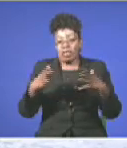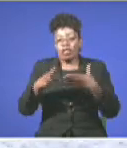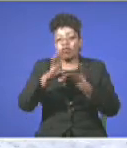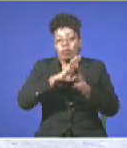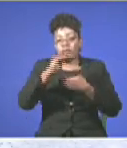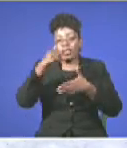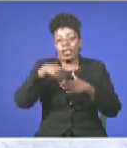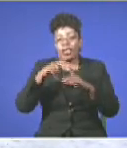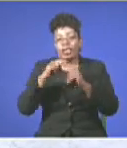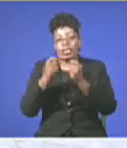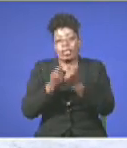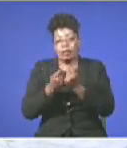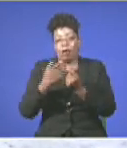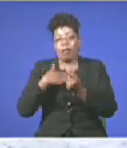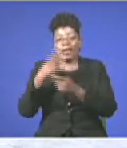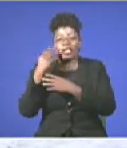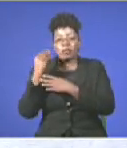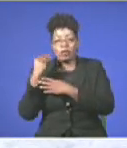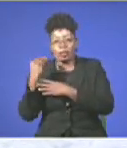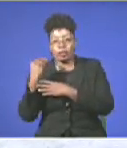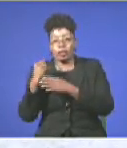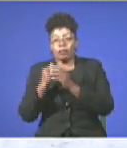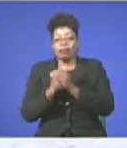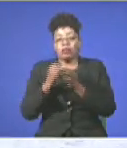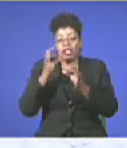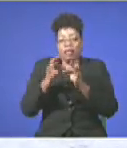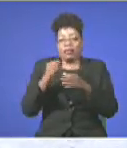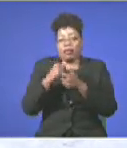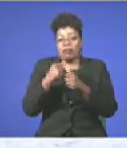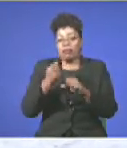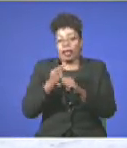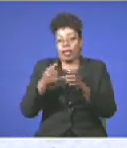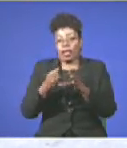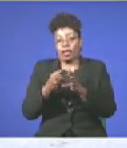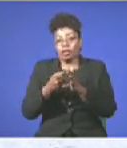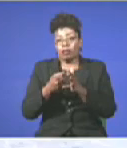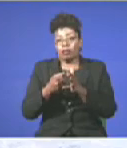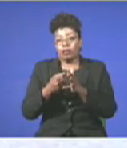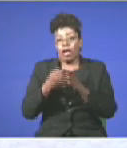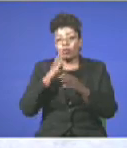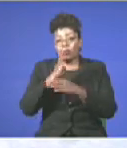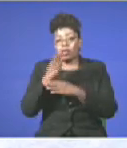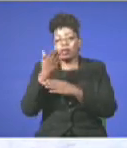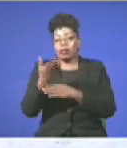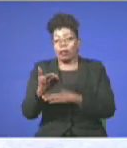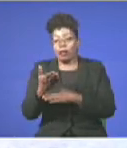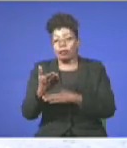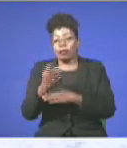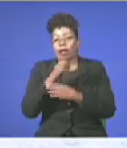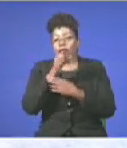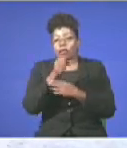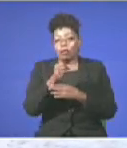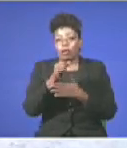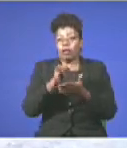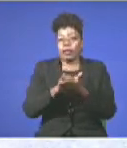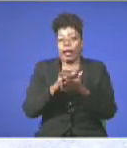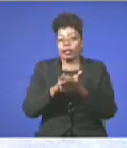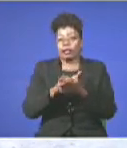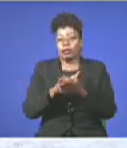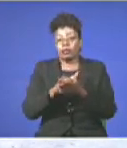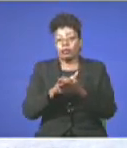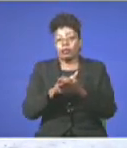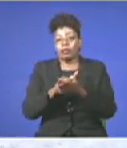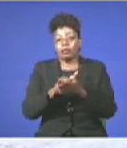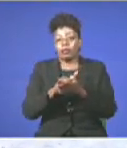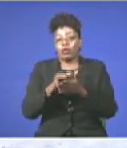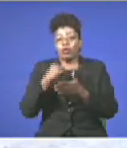my experience. But if they make it, and we be there, I guarantee you, we have a mantra